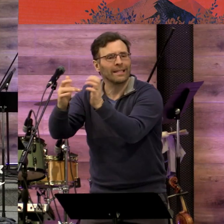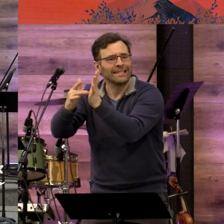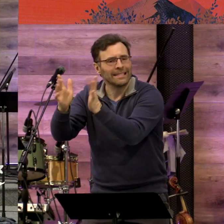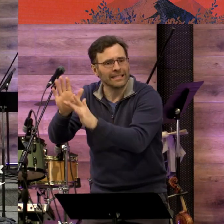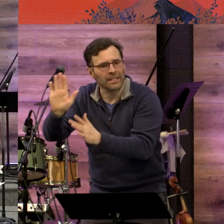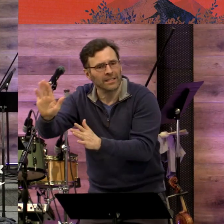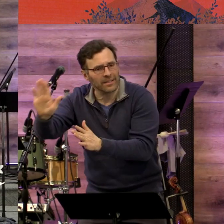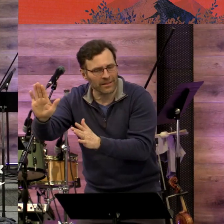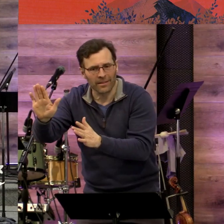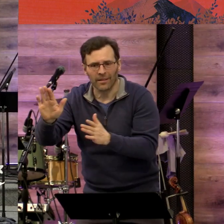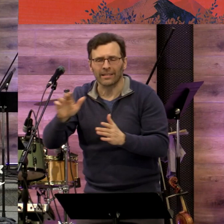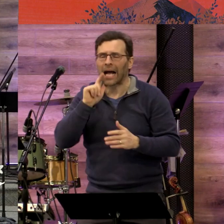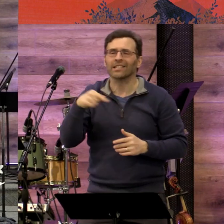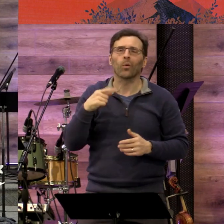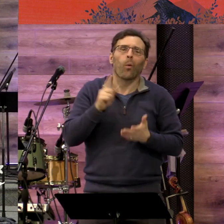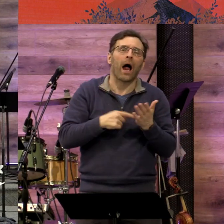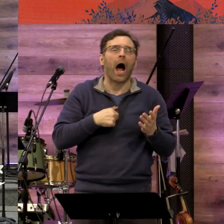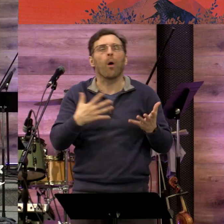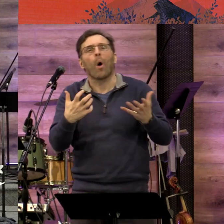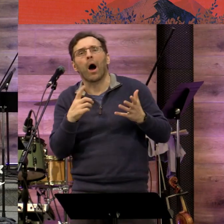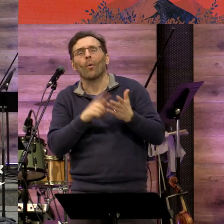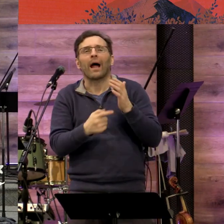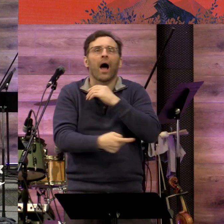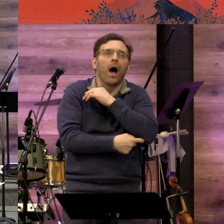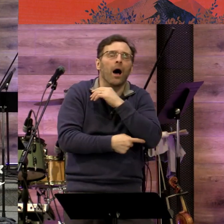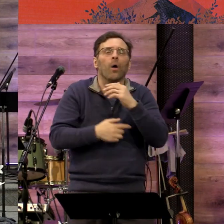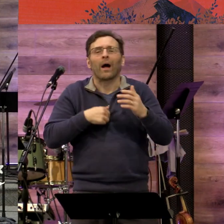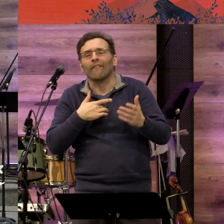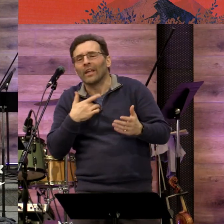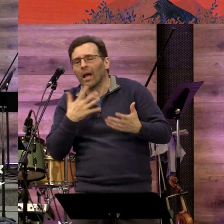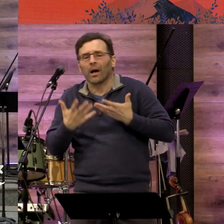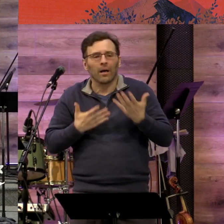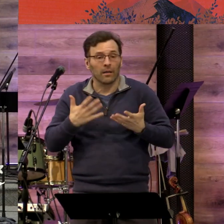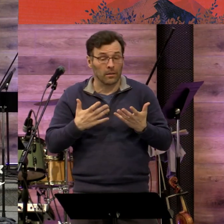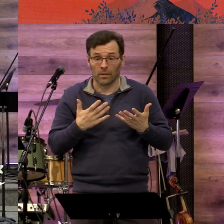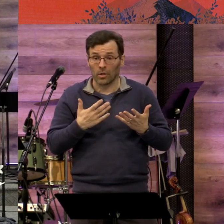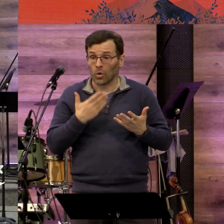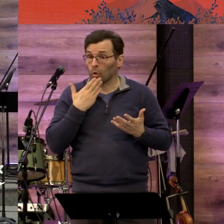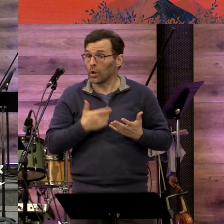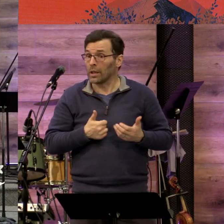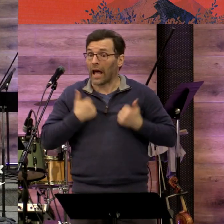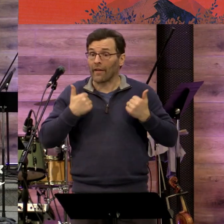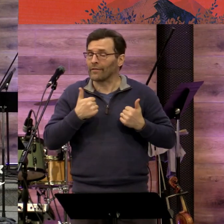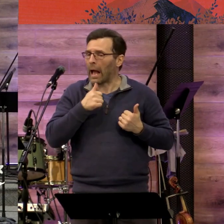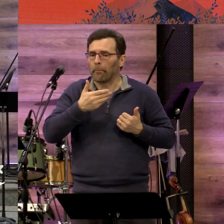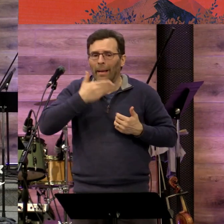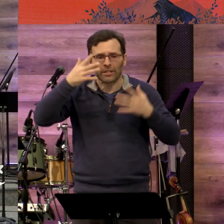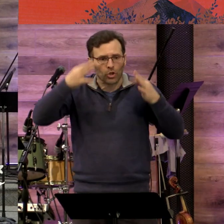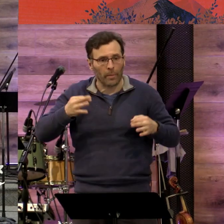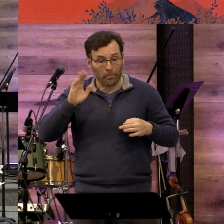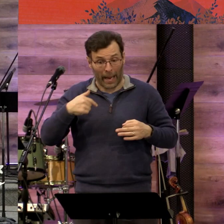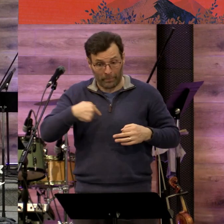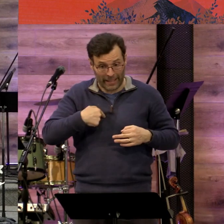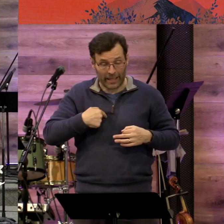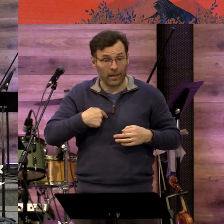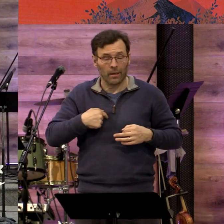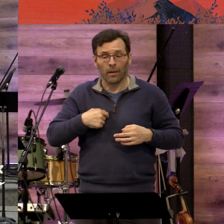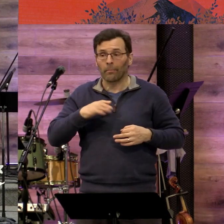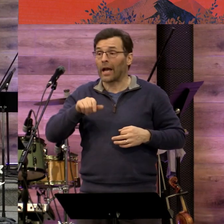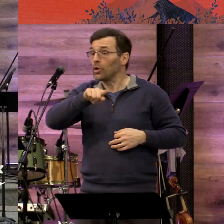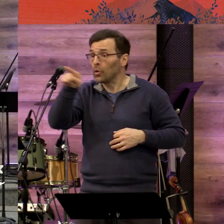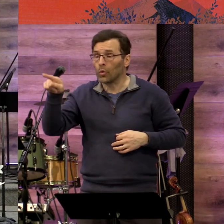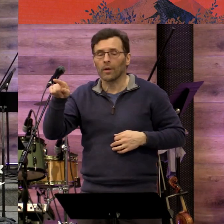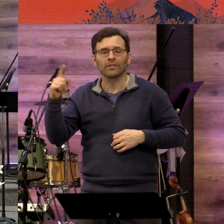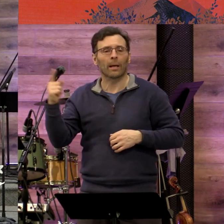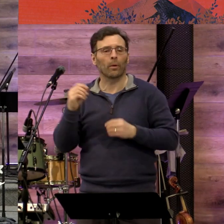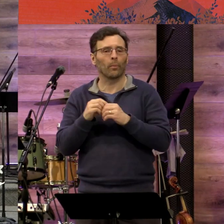desires in any given moment. In fact, the good life is probably not best determined by me or by you, but rather someone with a